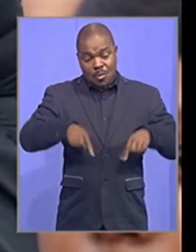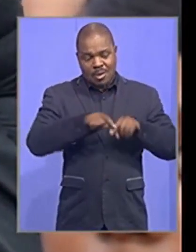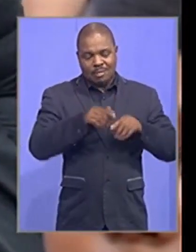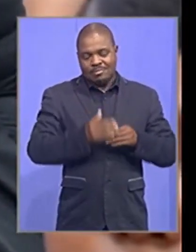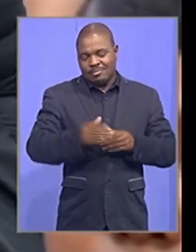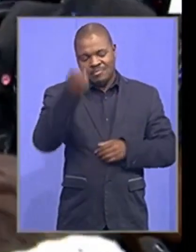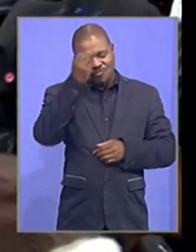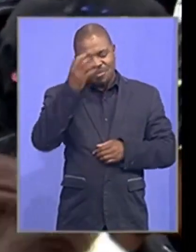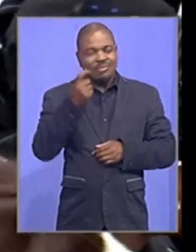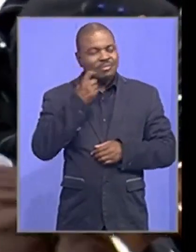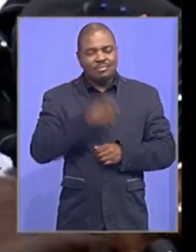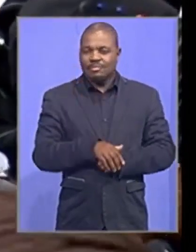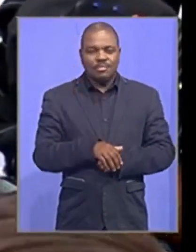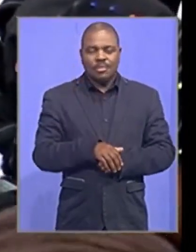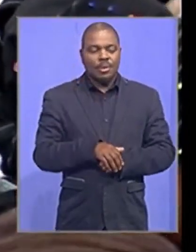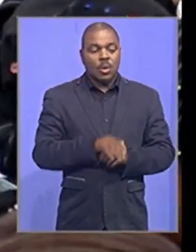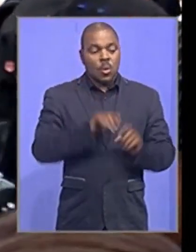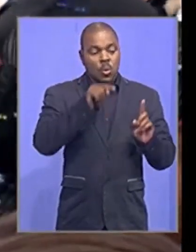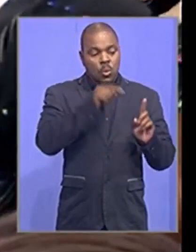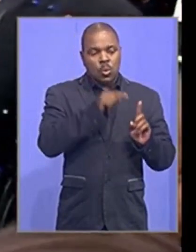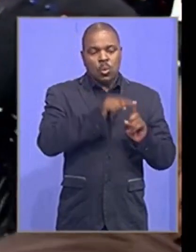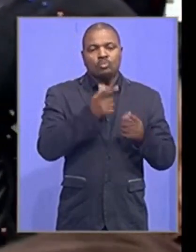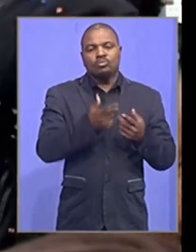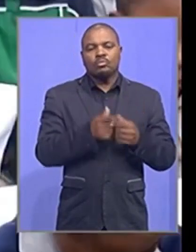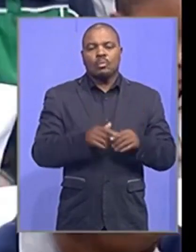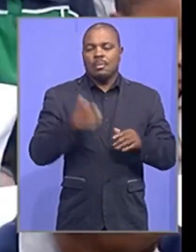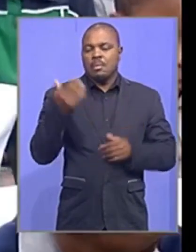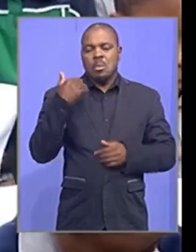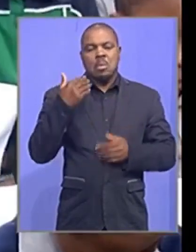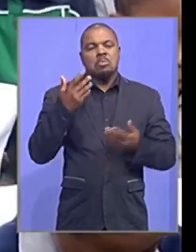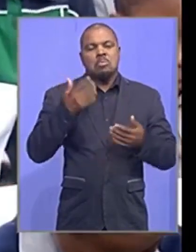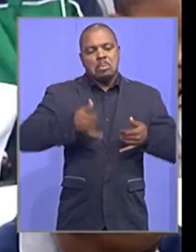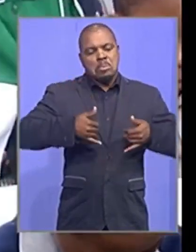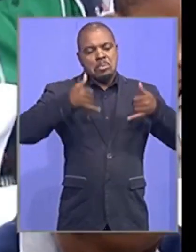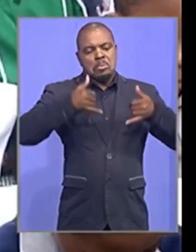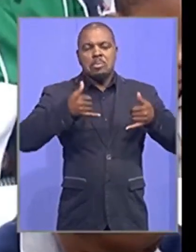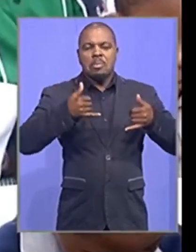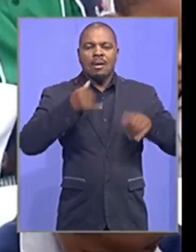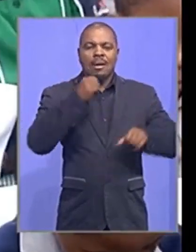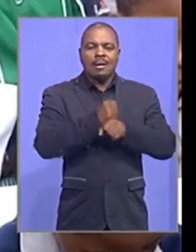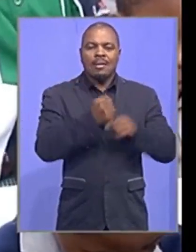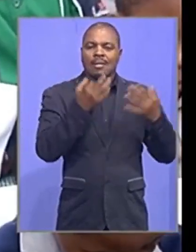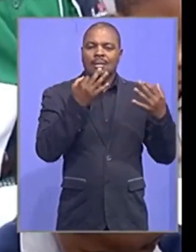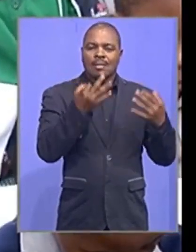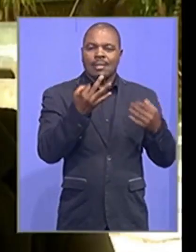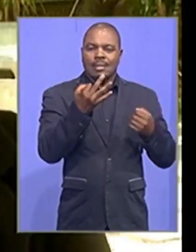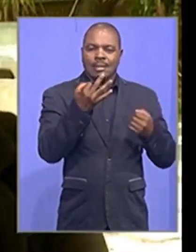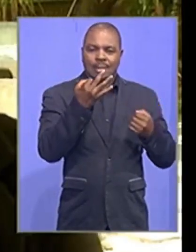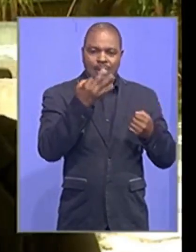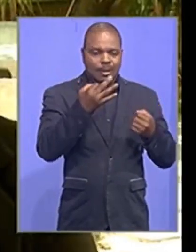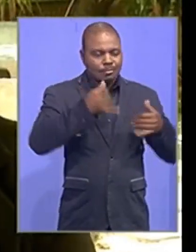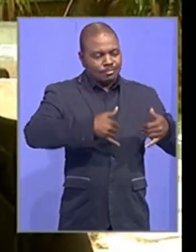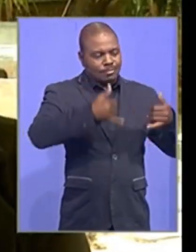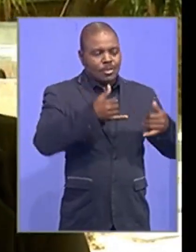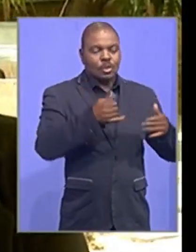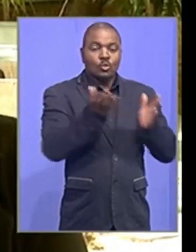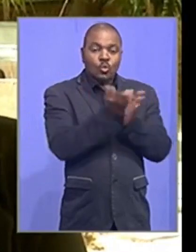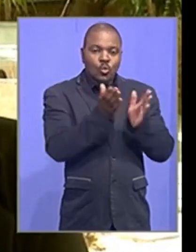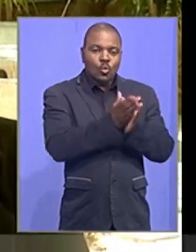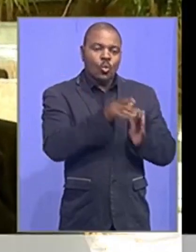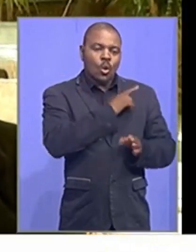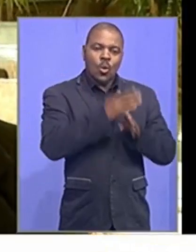bobebe. Mosime o ne a amohela kgau ya mosebetsi wa hae ho grade 3 ka Labohlano. I don't think anyone